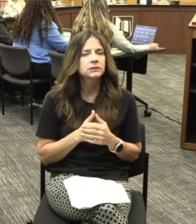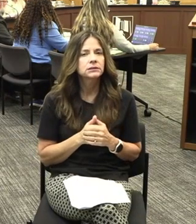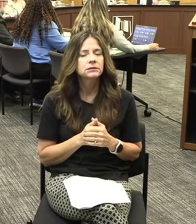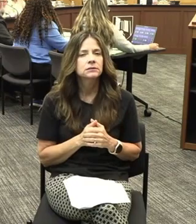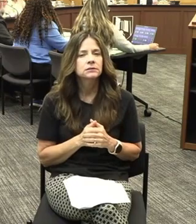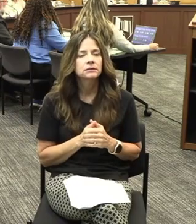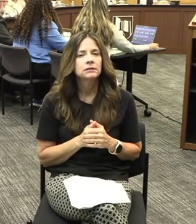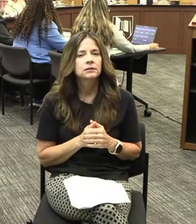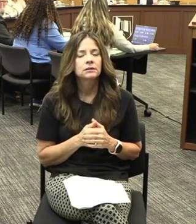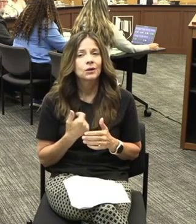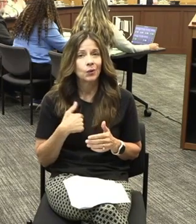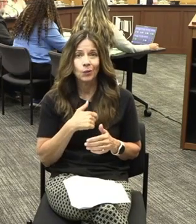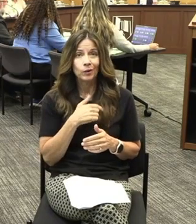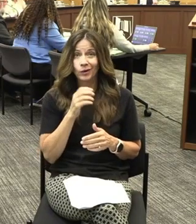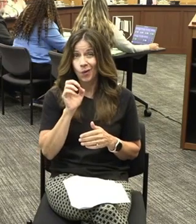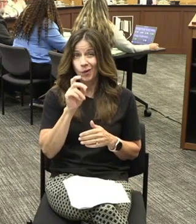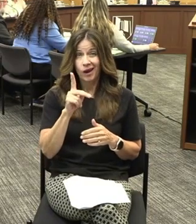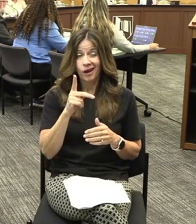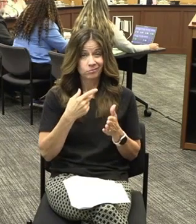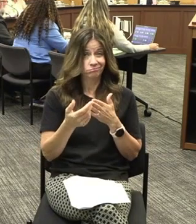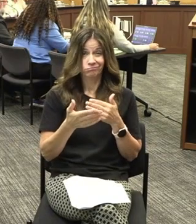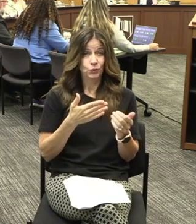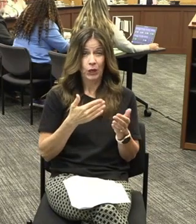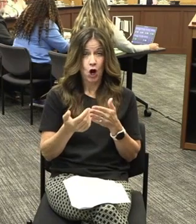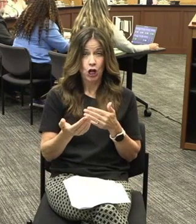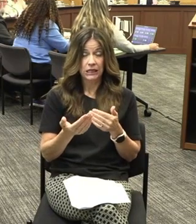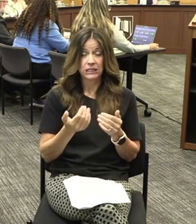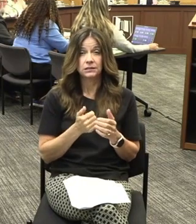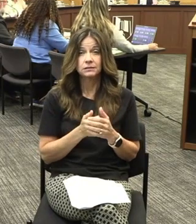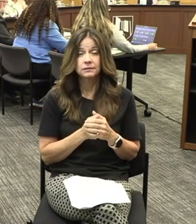mean, we're going to be okay regardless, but